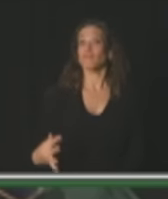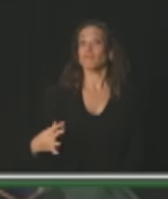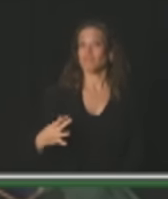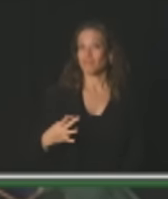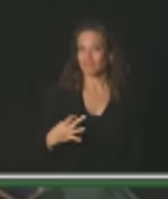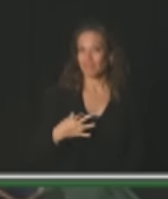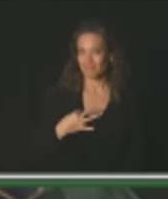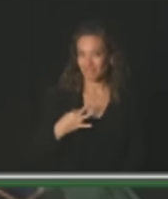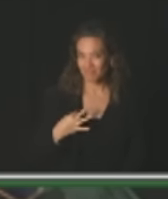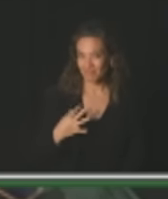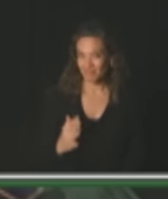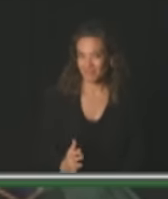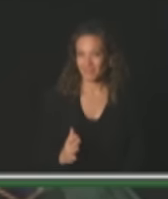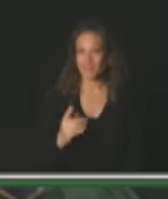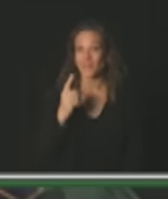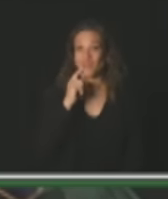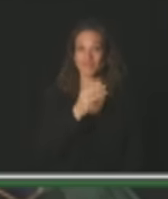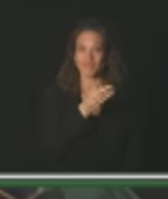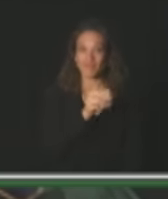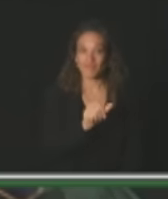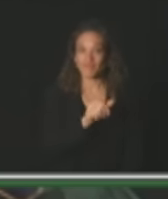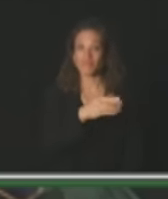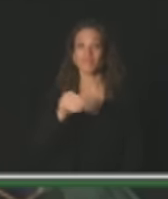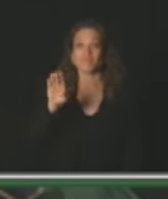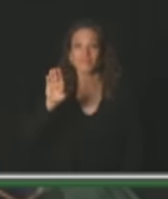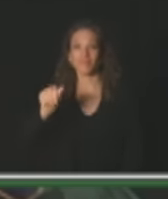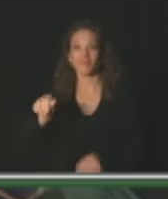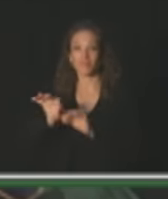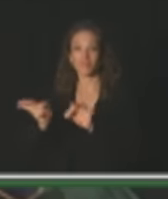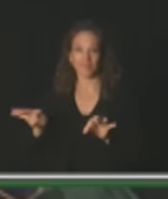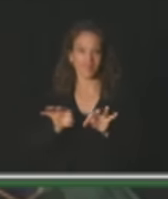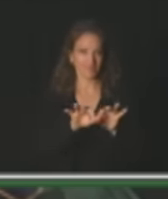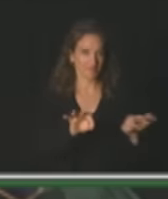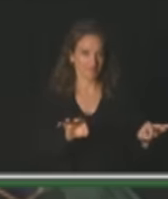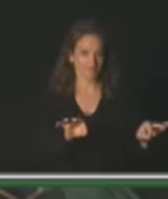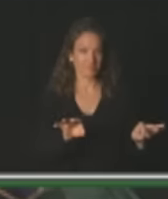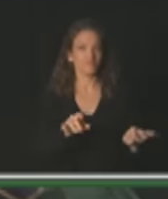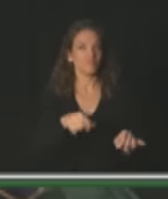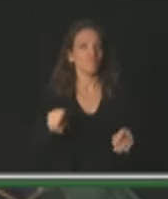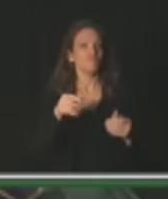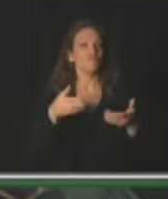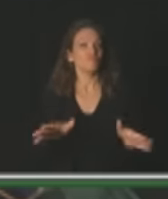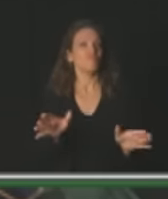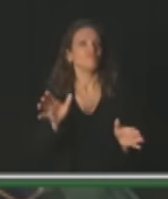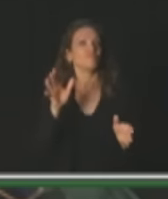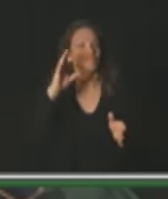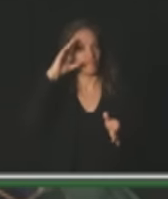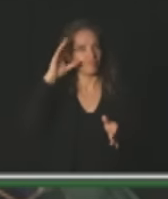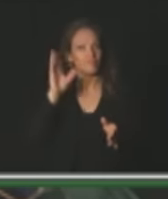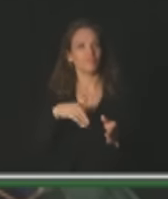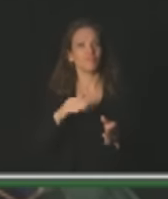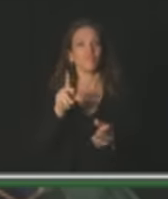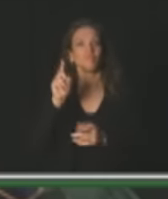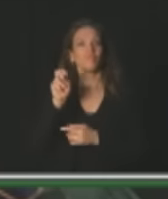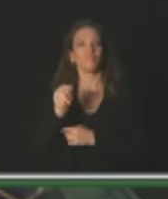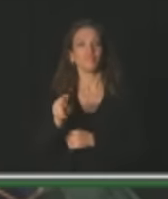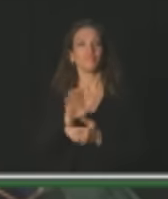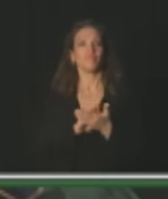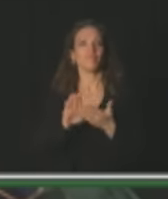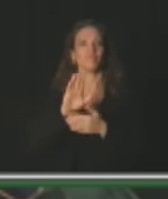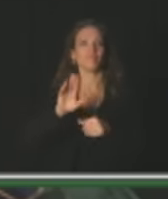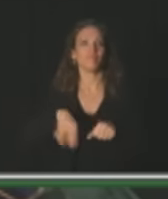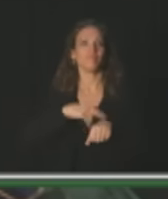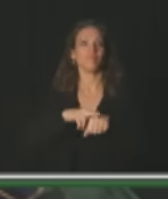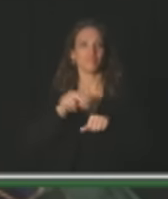Candidates for the master's degrees and bachelor's degrees, you have heard the recommendation of the Dean of the College of